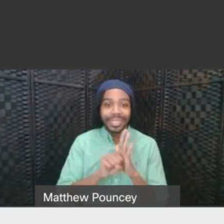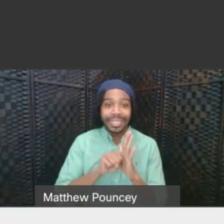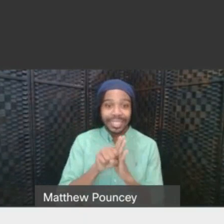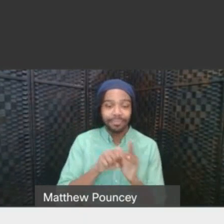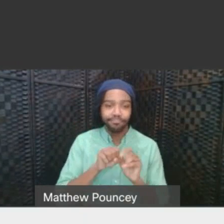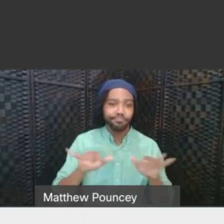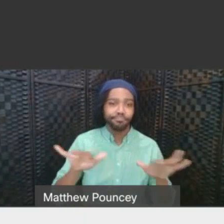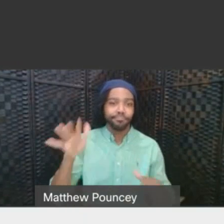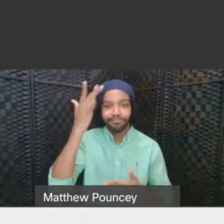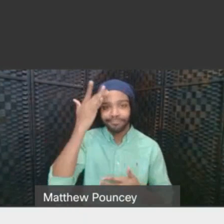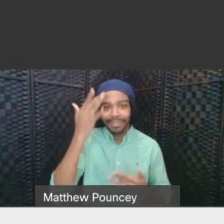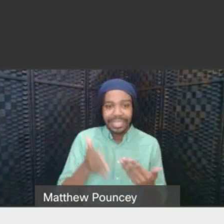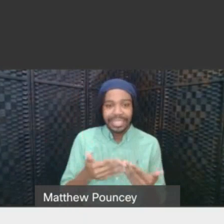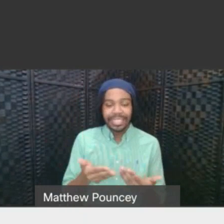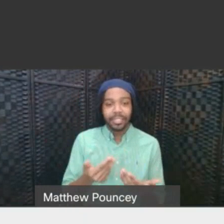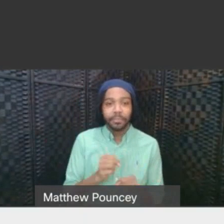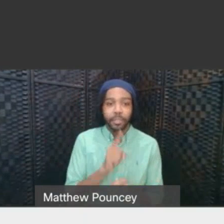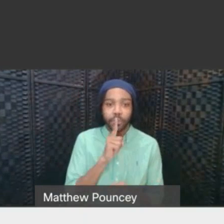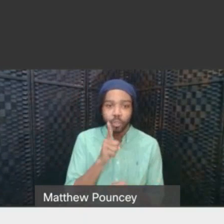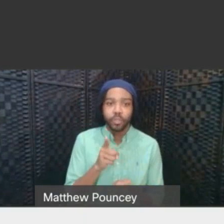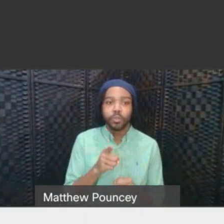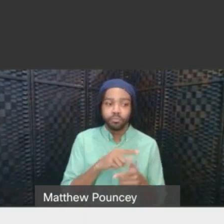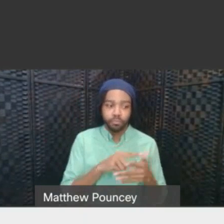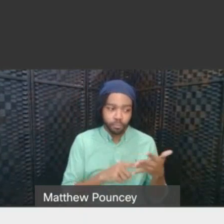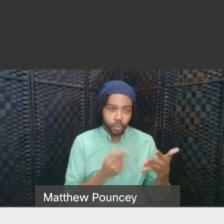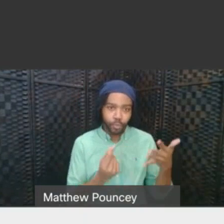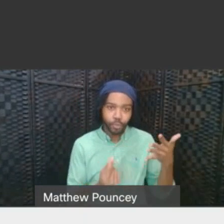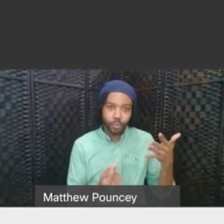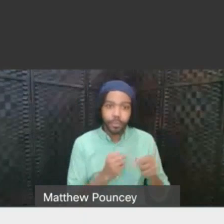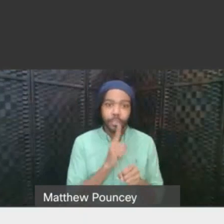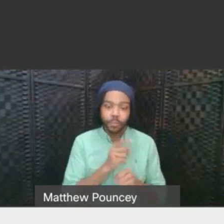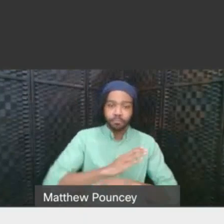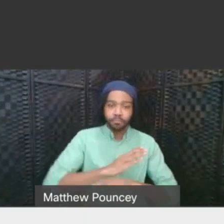steps necessary to stay healthy throughout this winter.